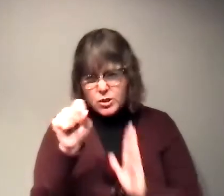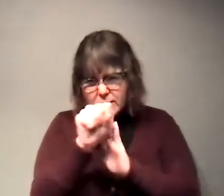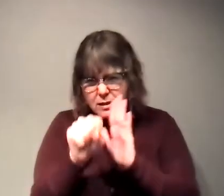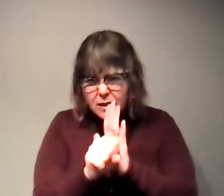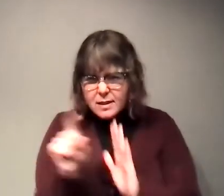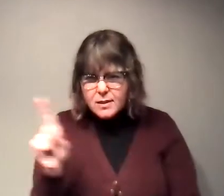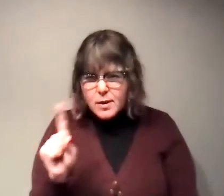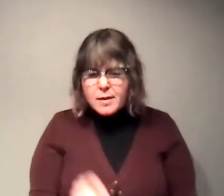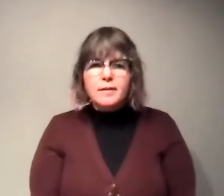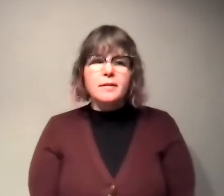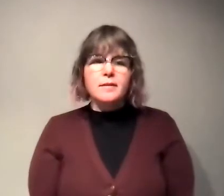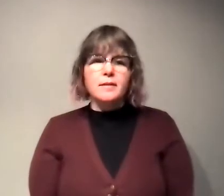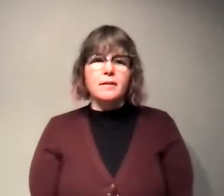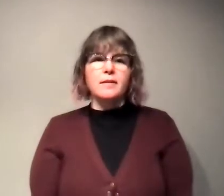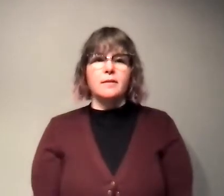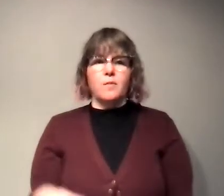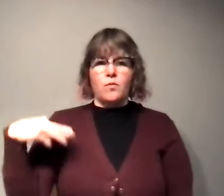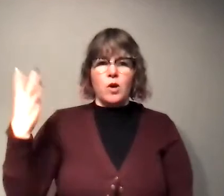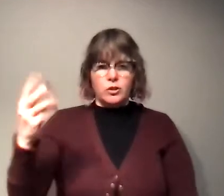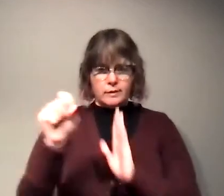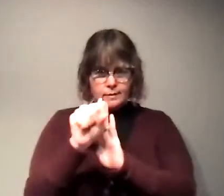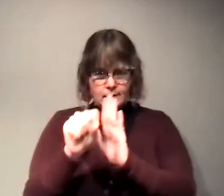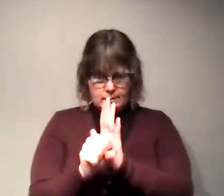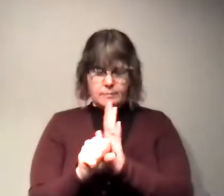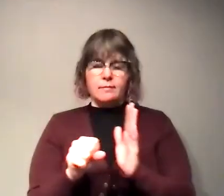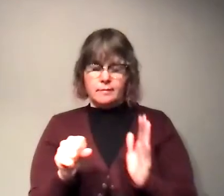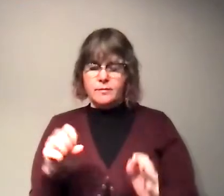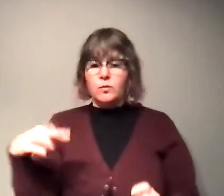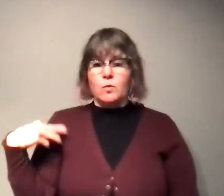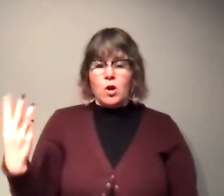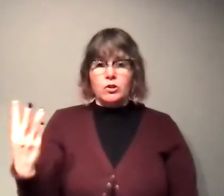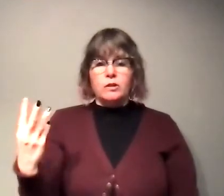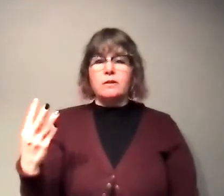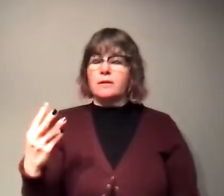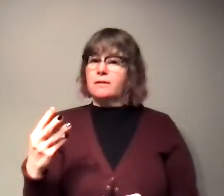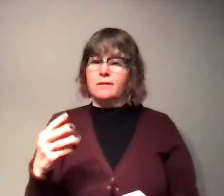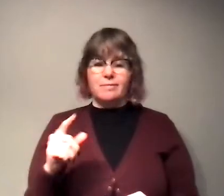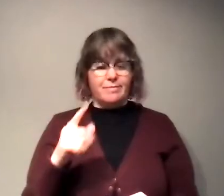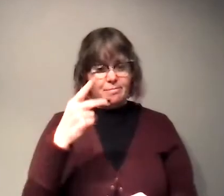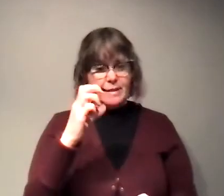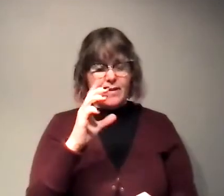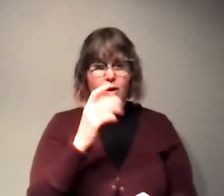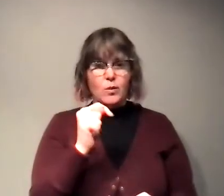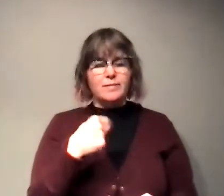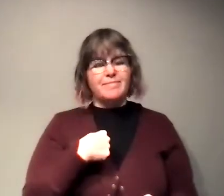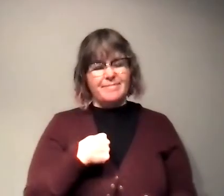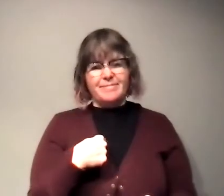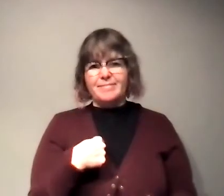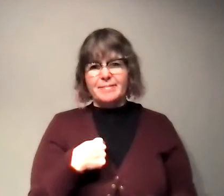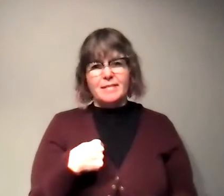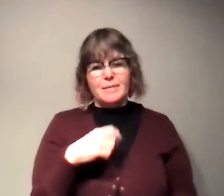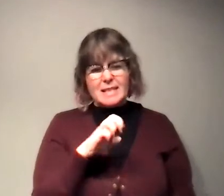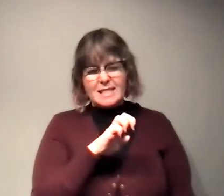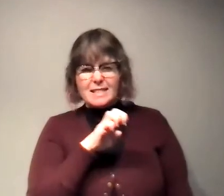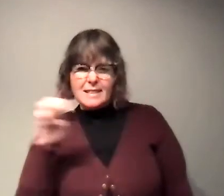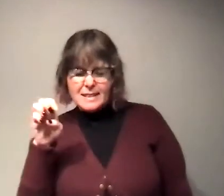in? I'm in Washington State. So Washington goes all the way to the Pacific coast, but I'm on the very, very